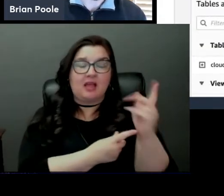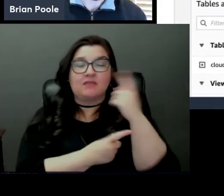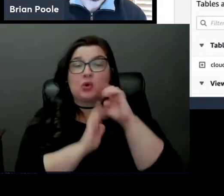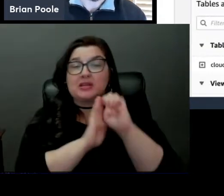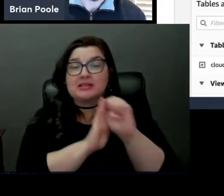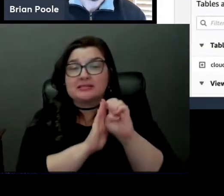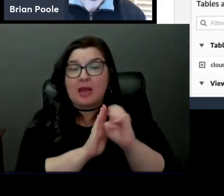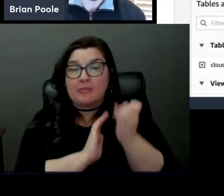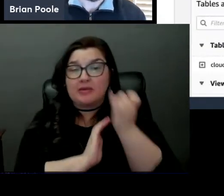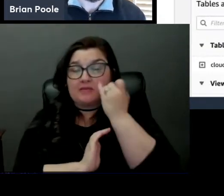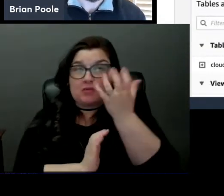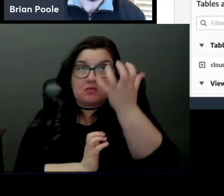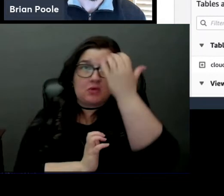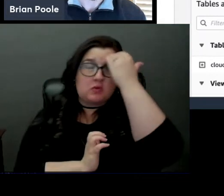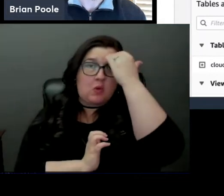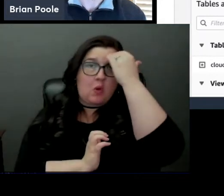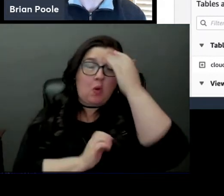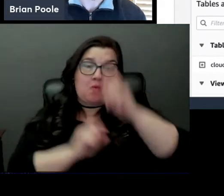of various